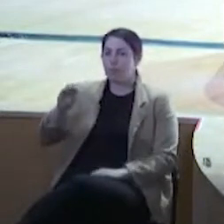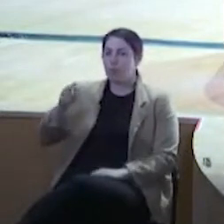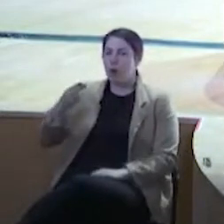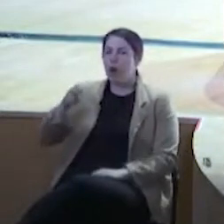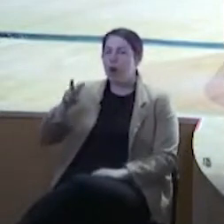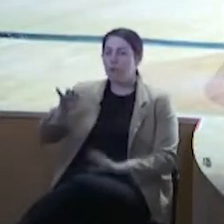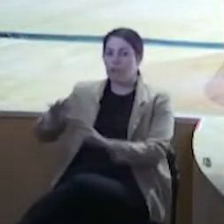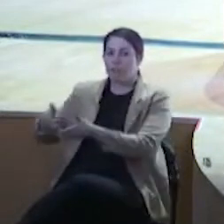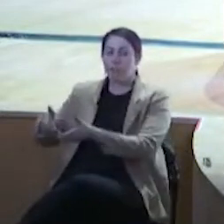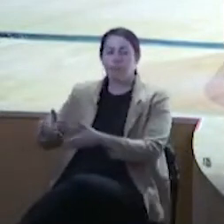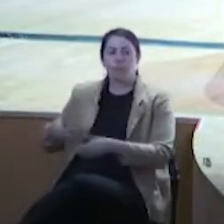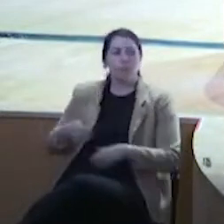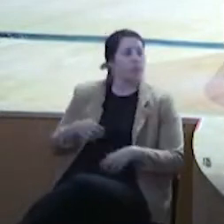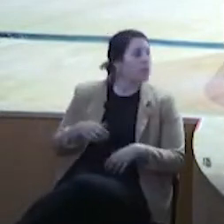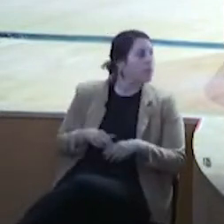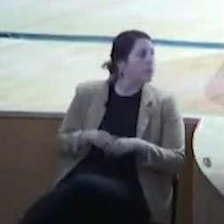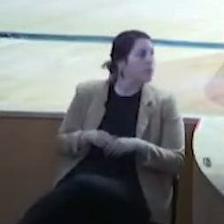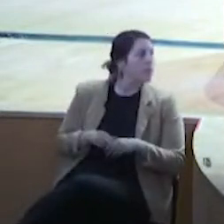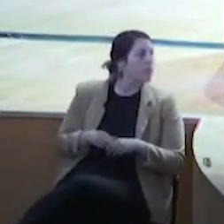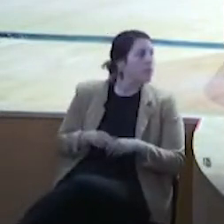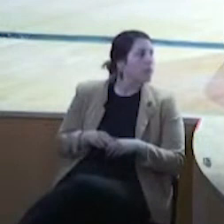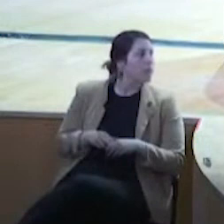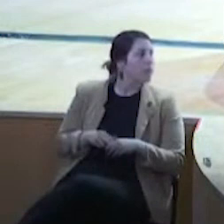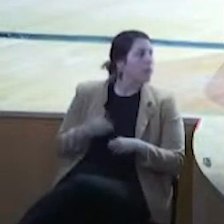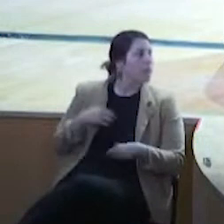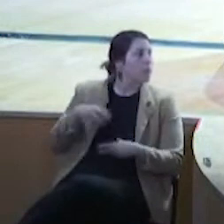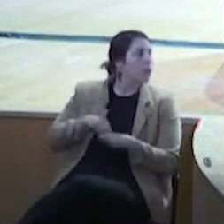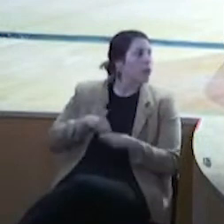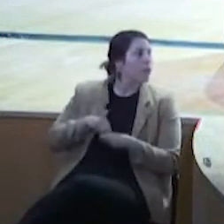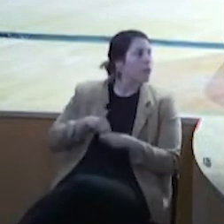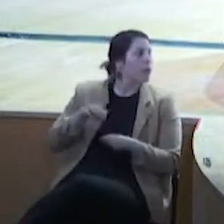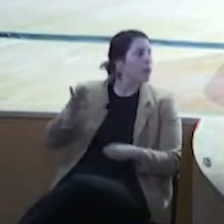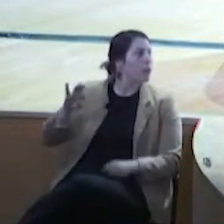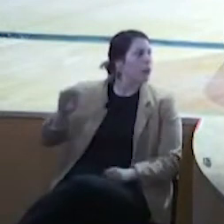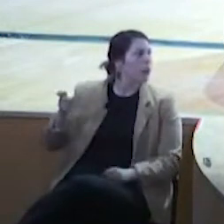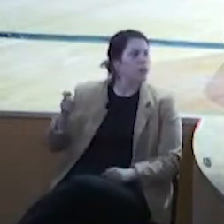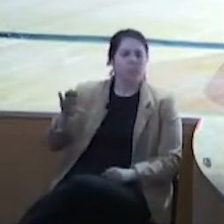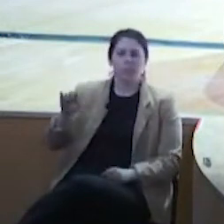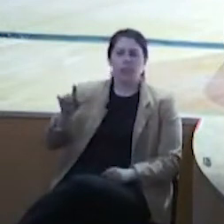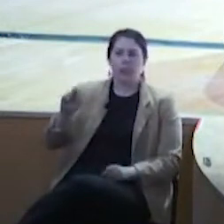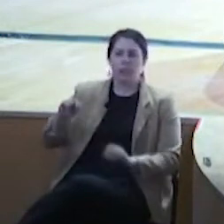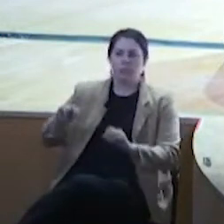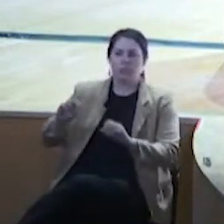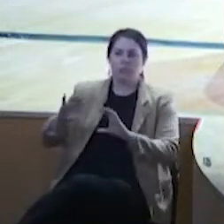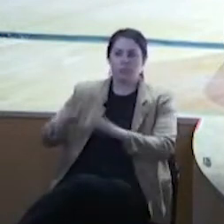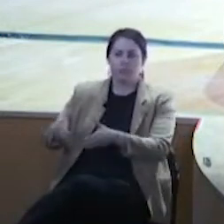is Hipa, which is the Fox clan. I'm honored to be here